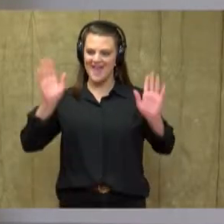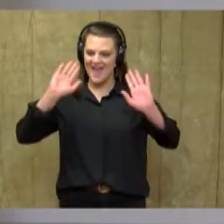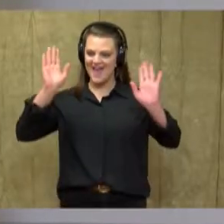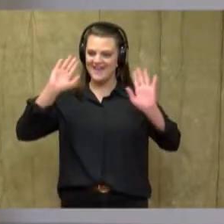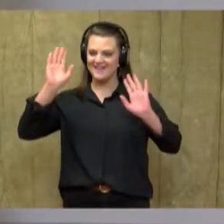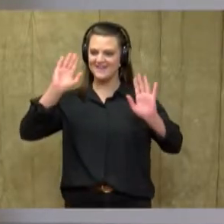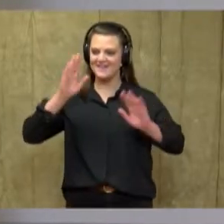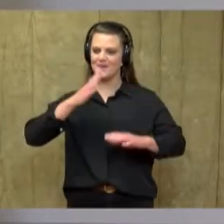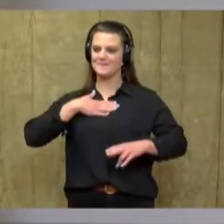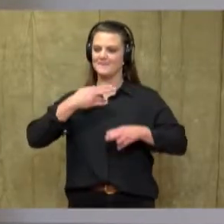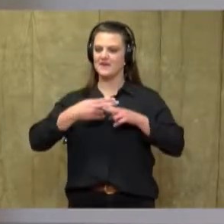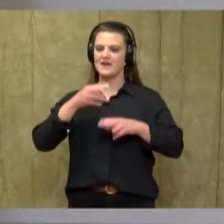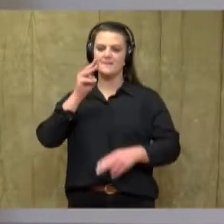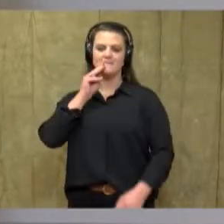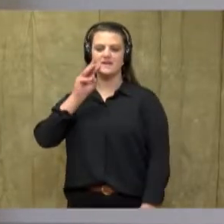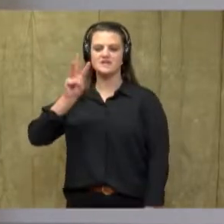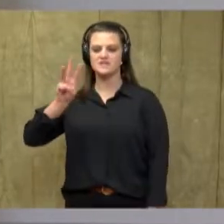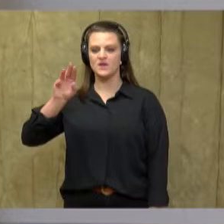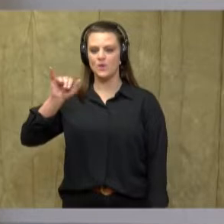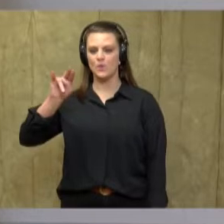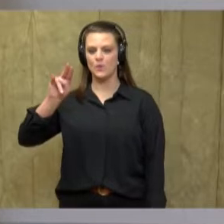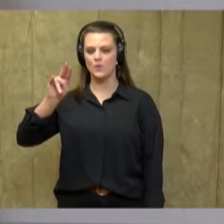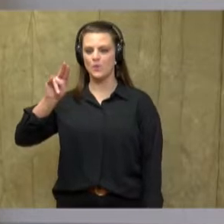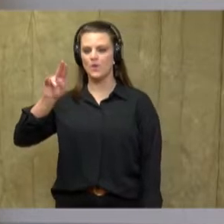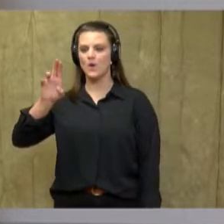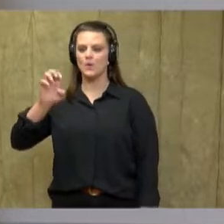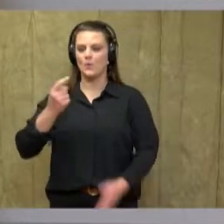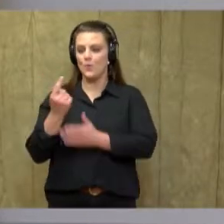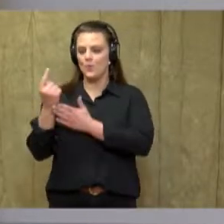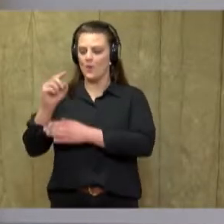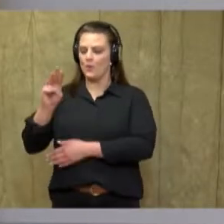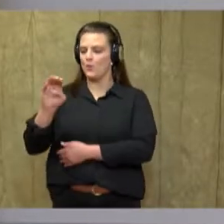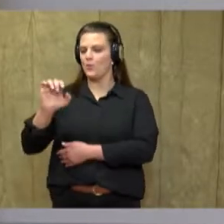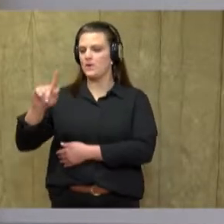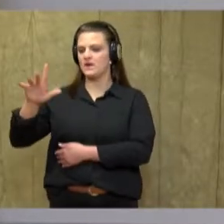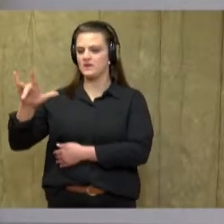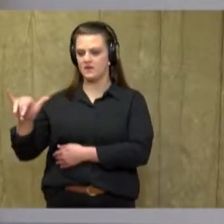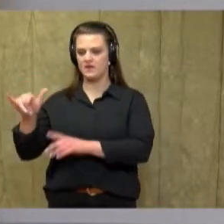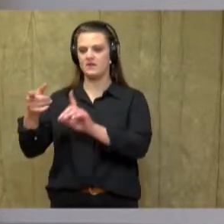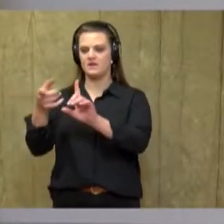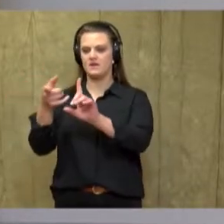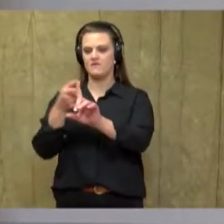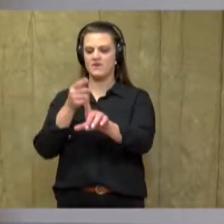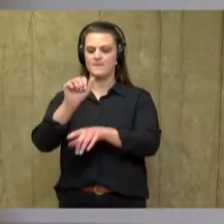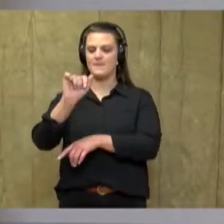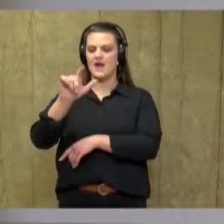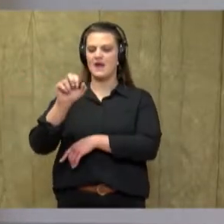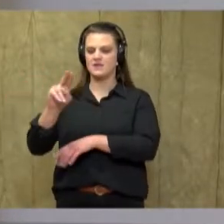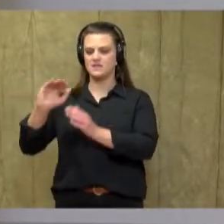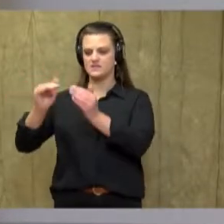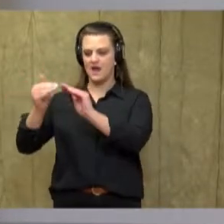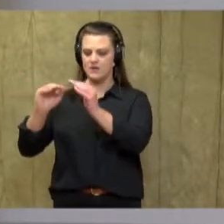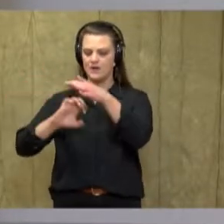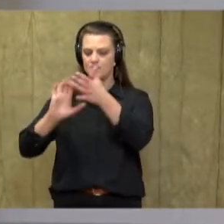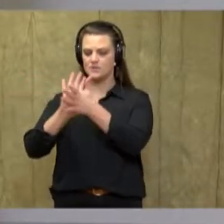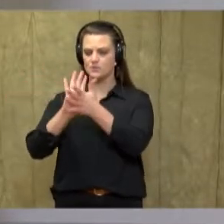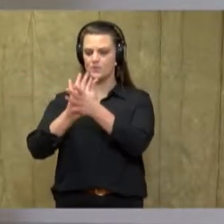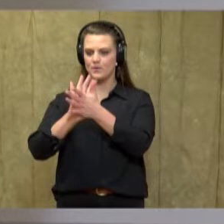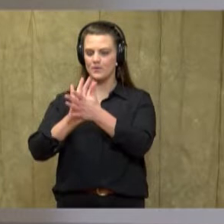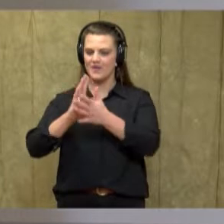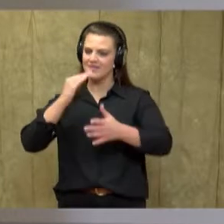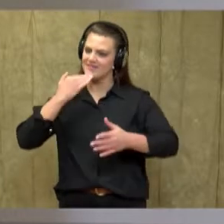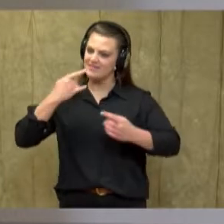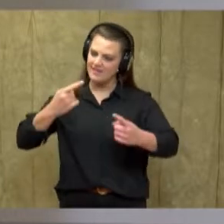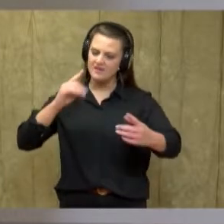Hey guys, my name is Miss Weekly from Allentown Elementary. Thank you so much for joining me today. We are going to have some fun with 4th